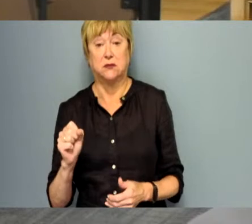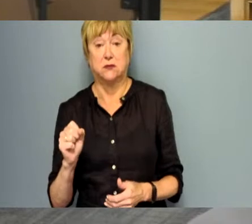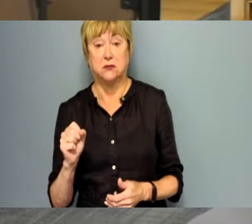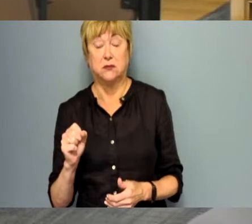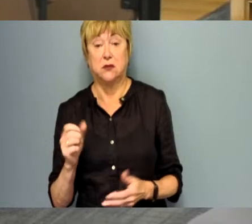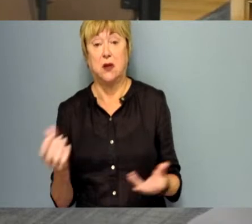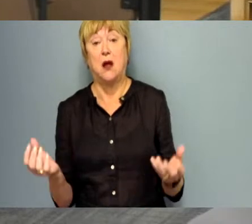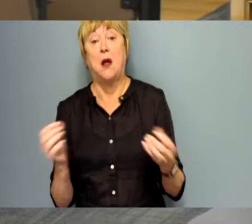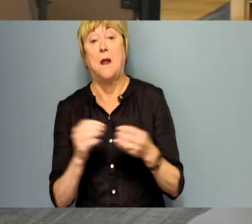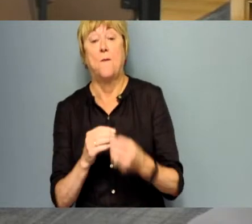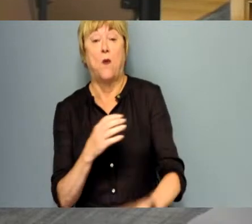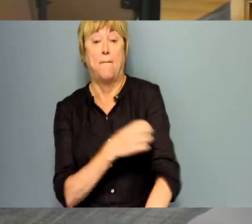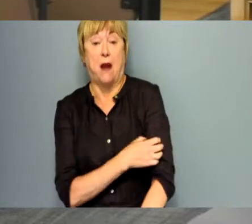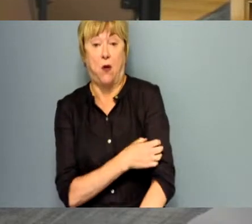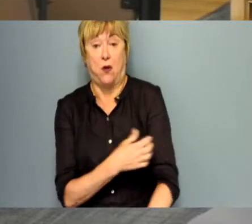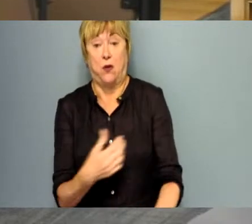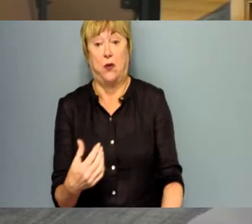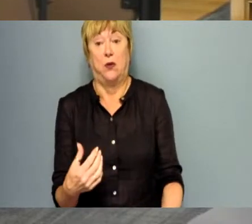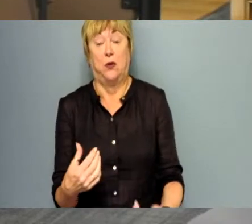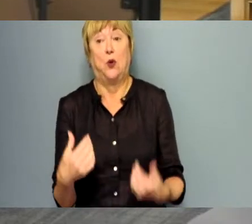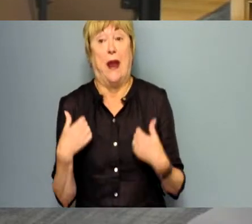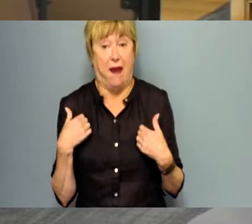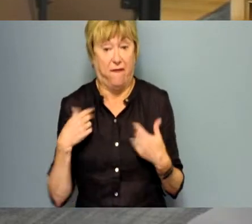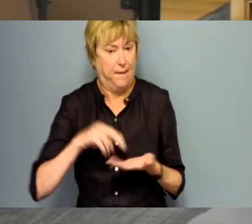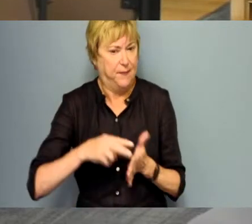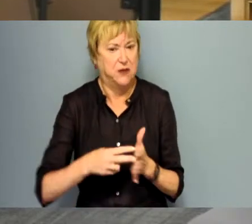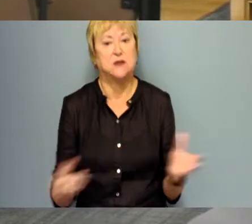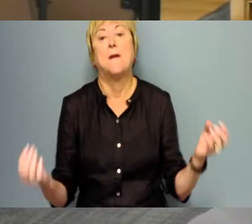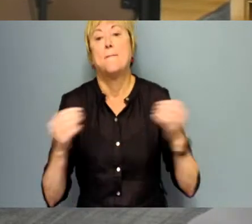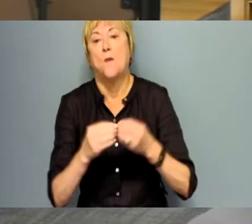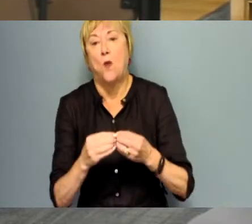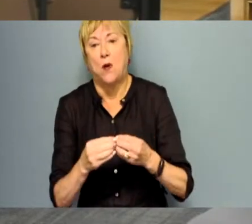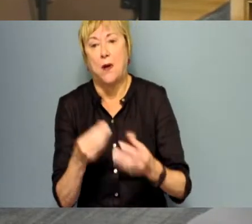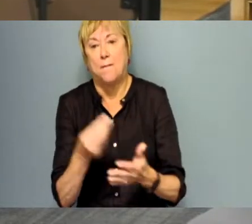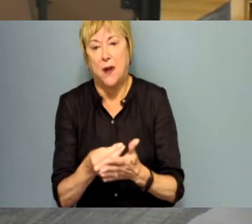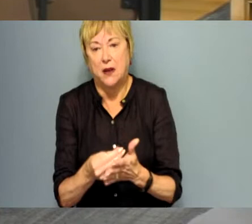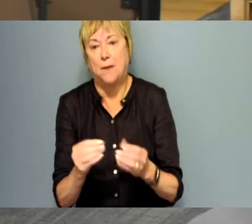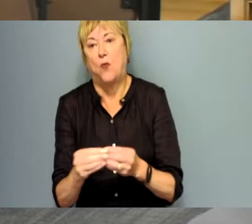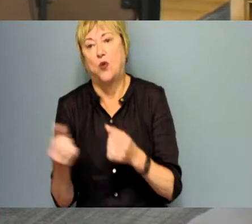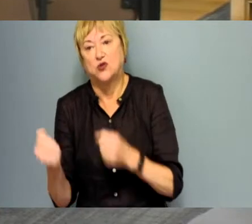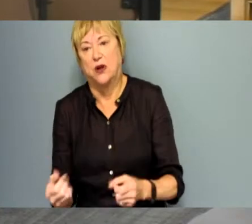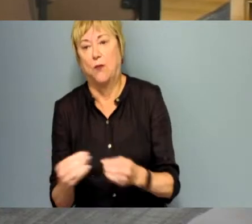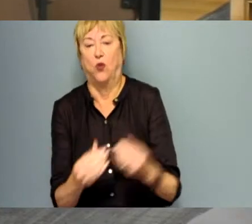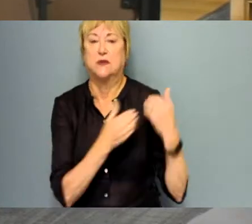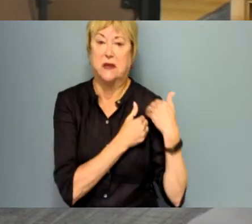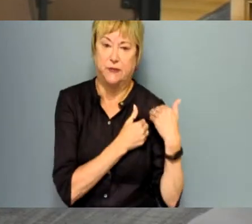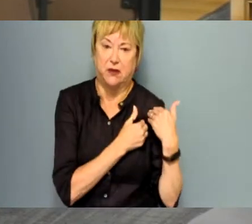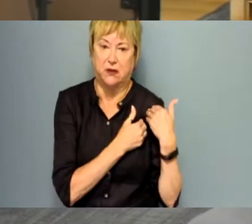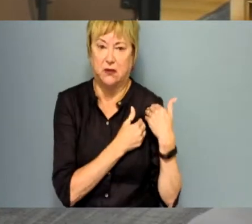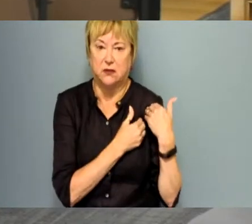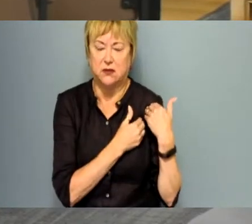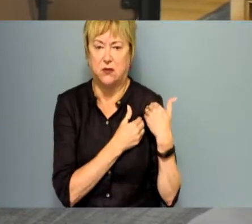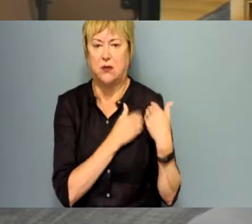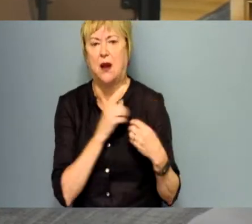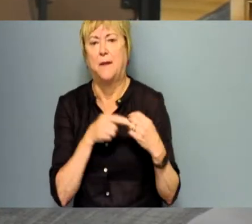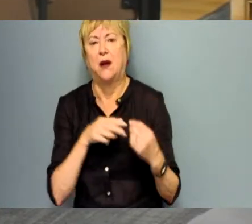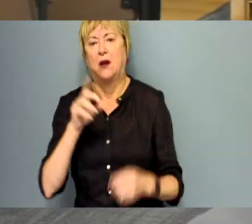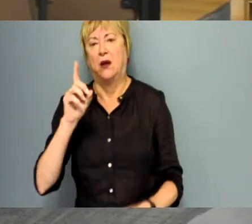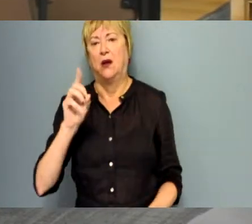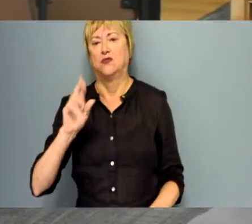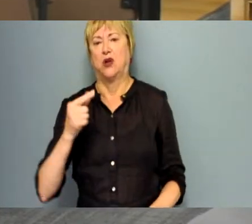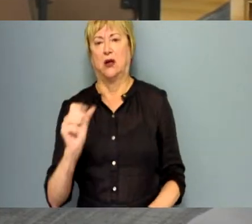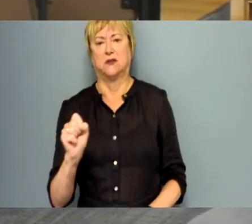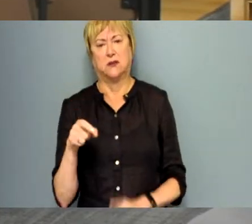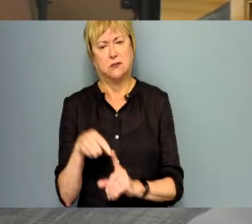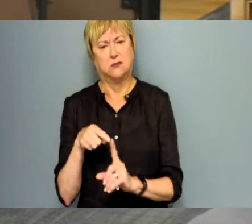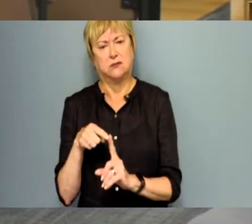you have, the more money and strength you have, the more responsibility you have. So the question of drugs, why is 1/3